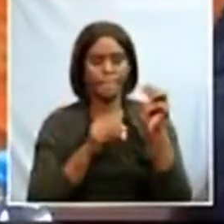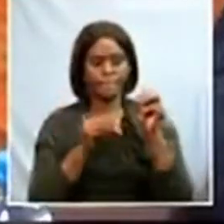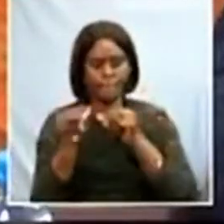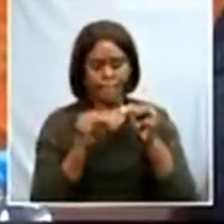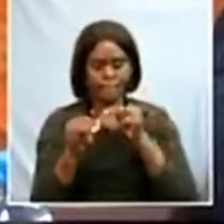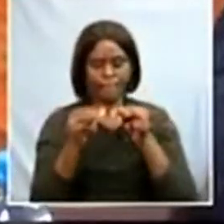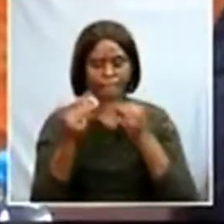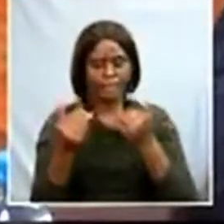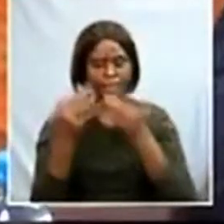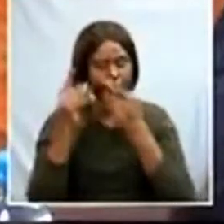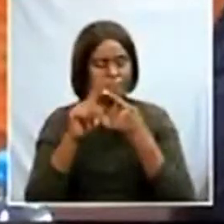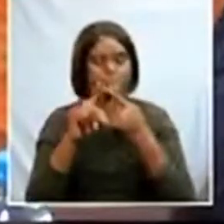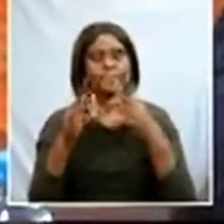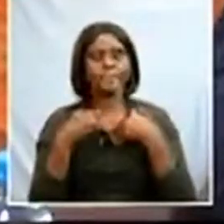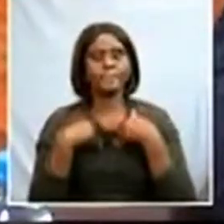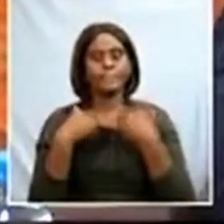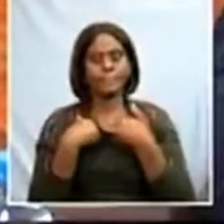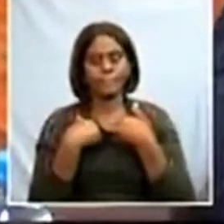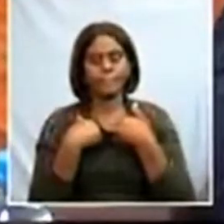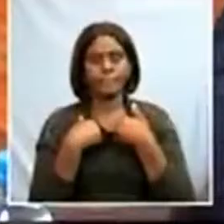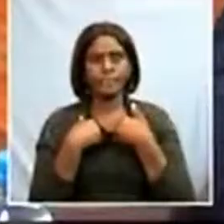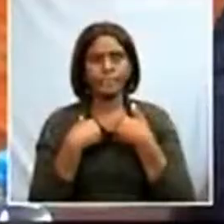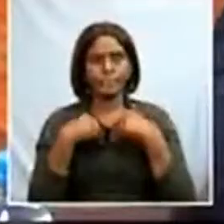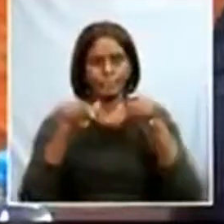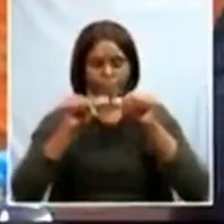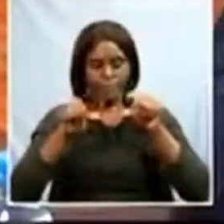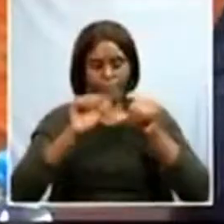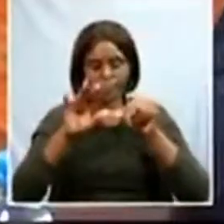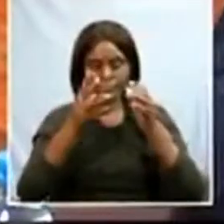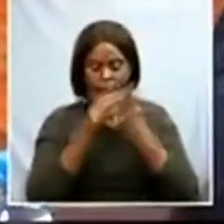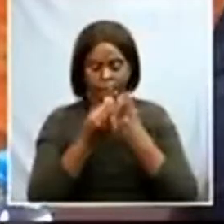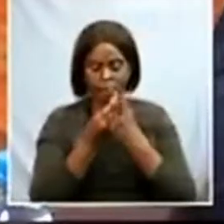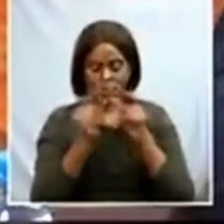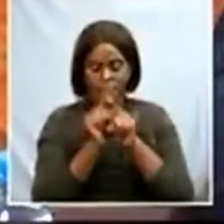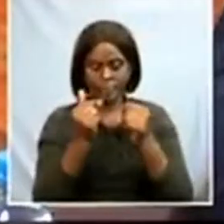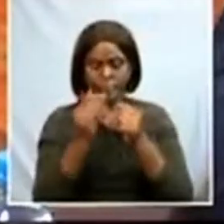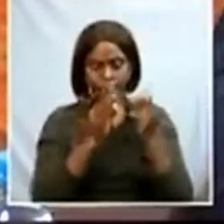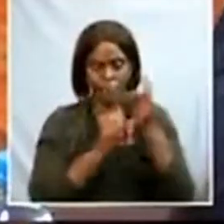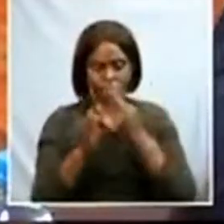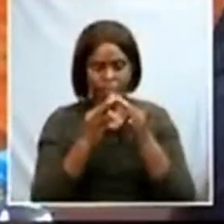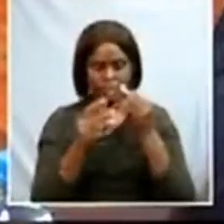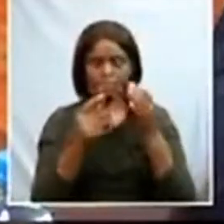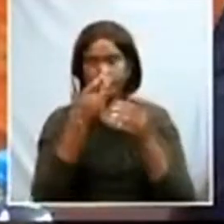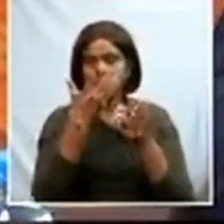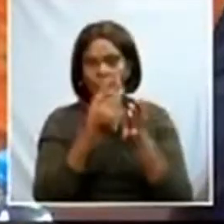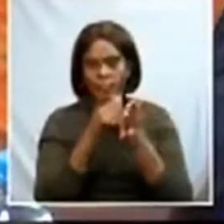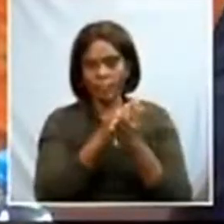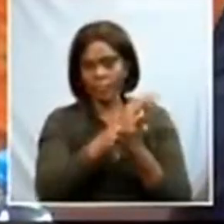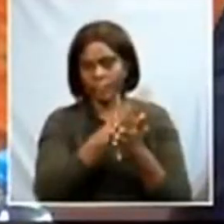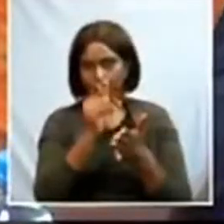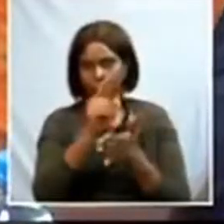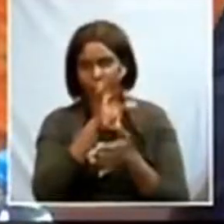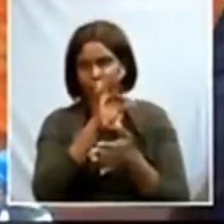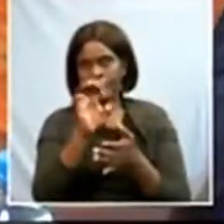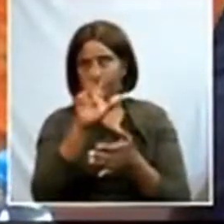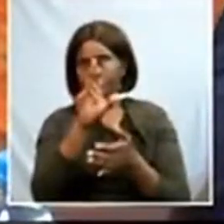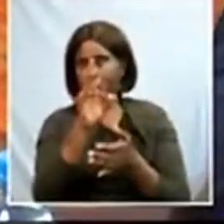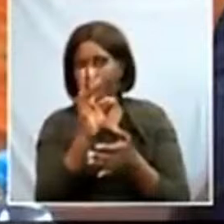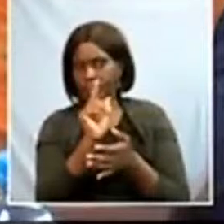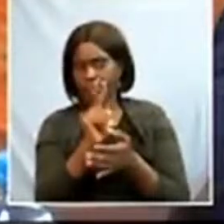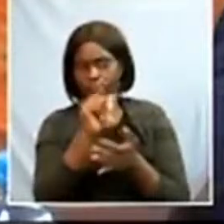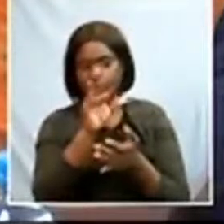Management wishes to acknowledge auditor's findings and wish to state that the retained funds of